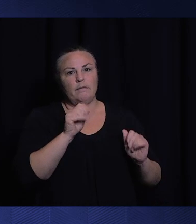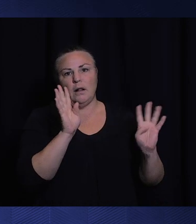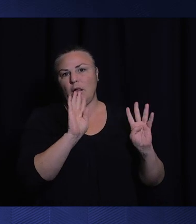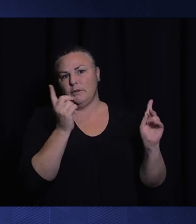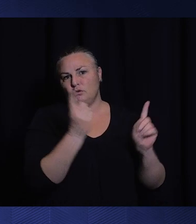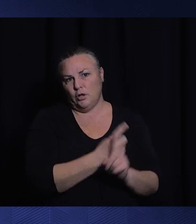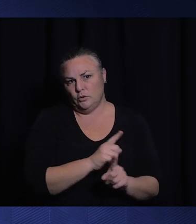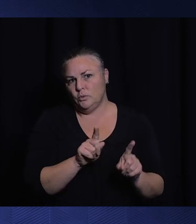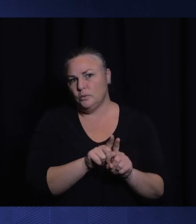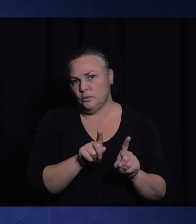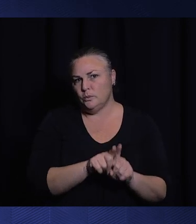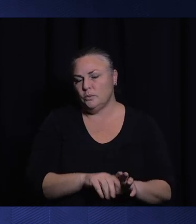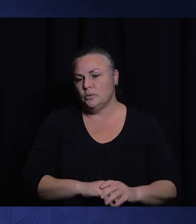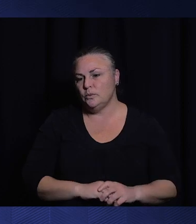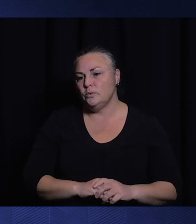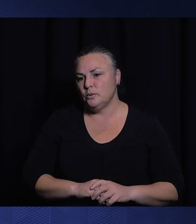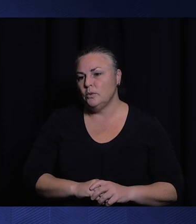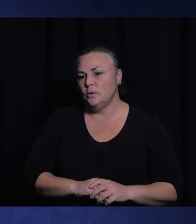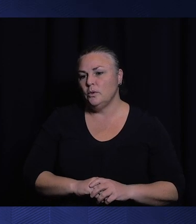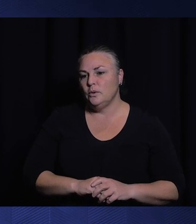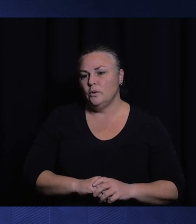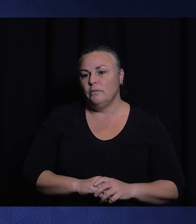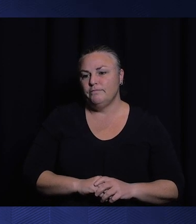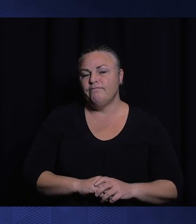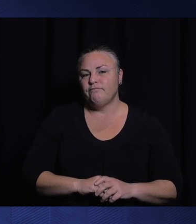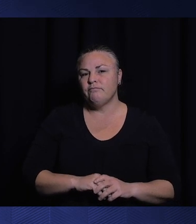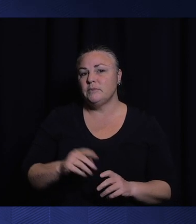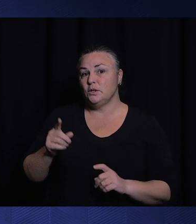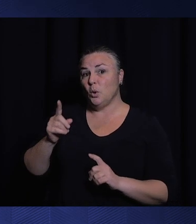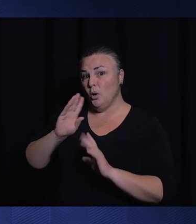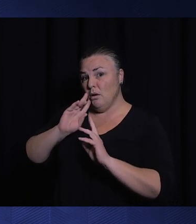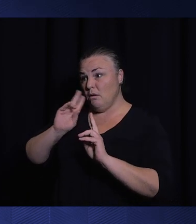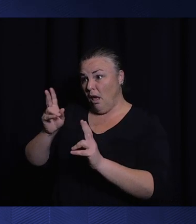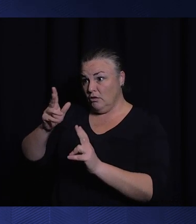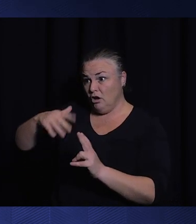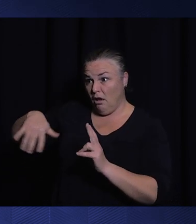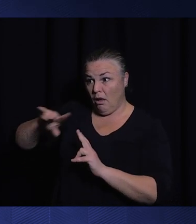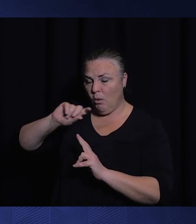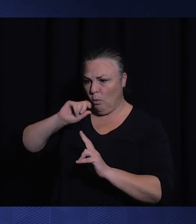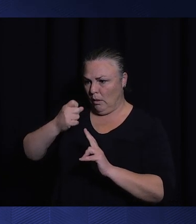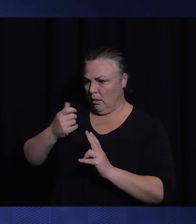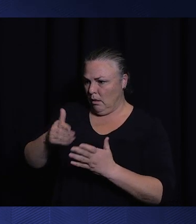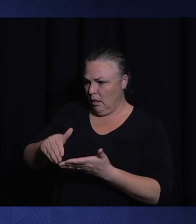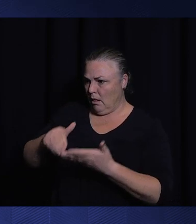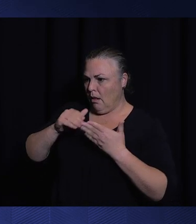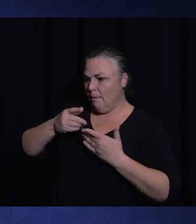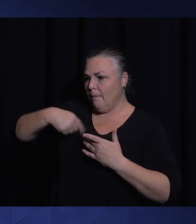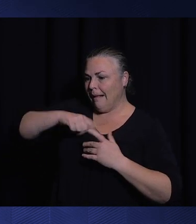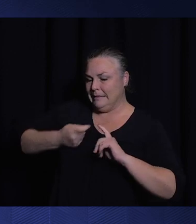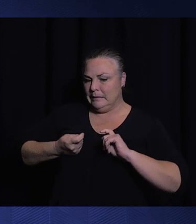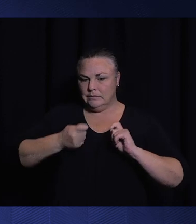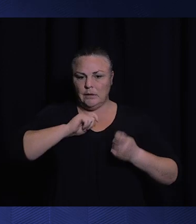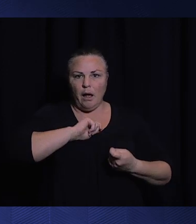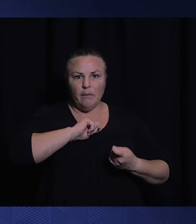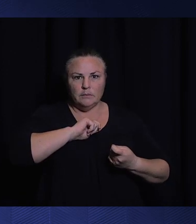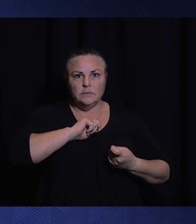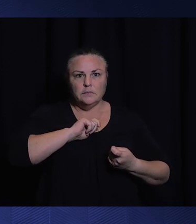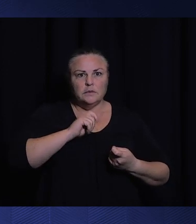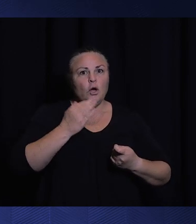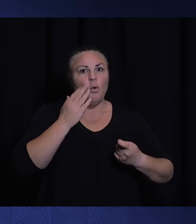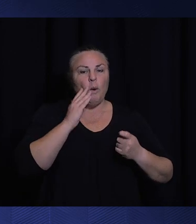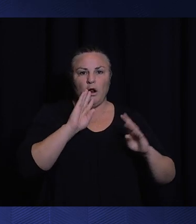climate change, and actually are a key element of helping us adapt and deal with the impacts that we're facing from climate